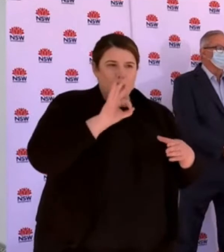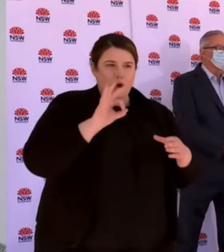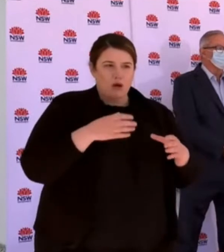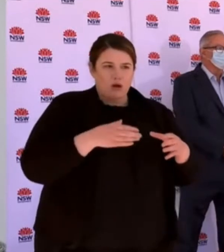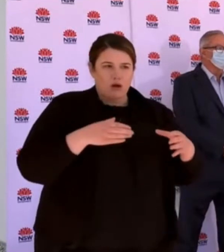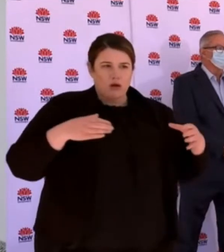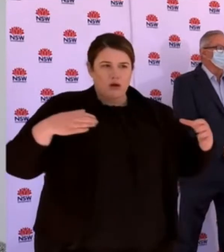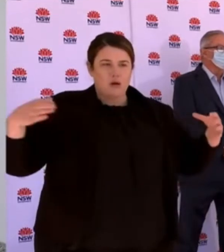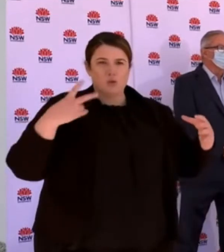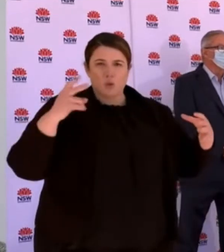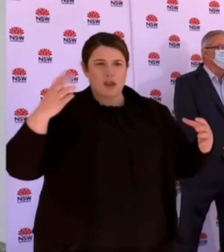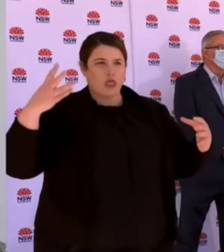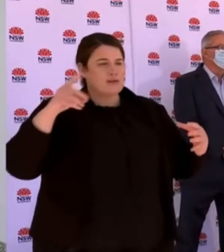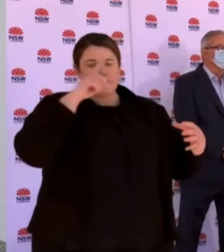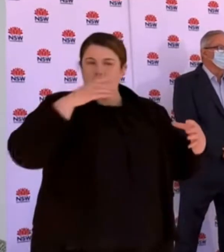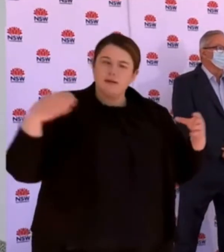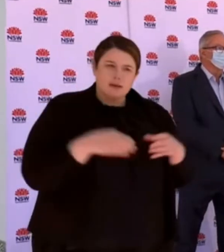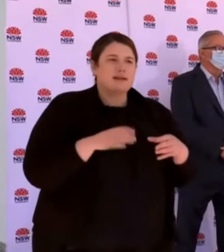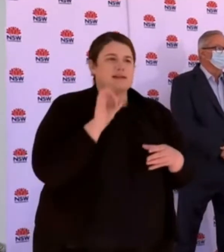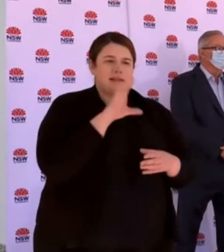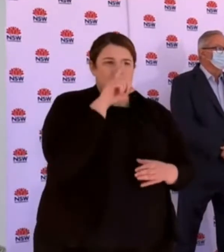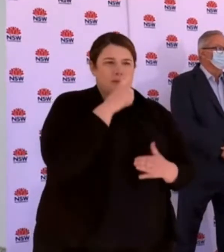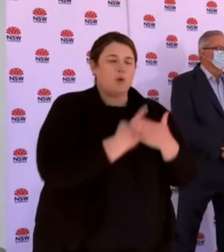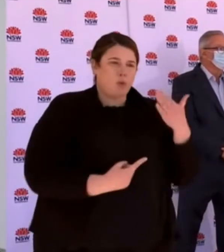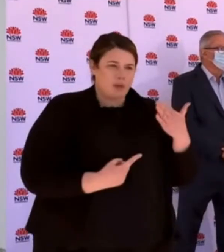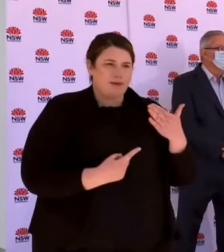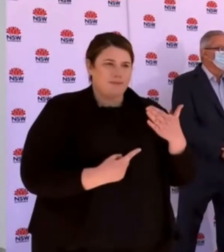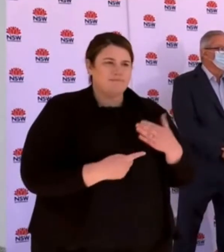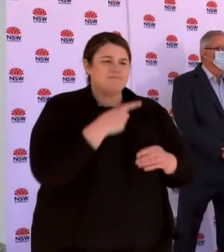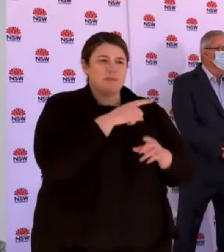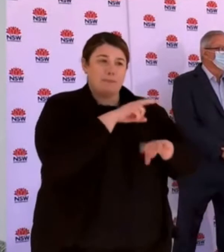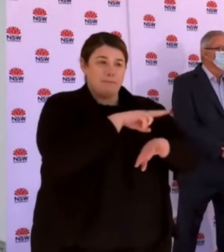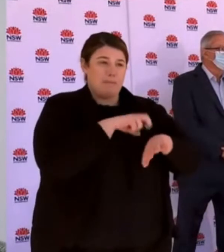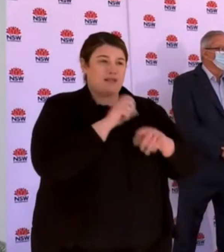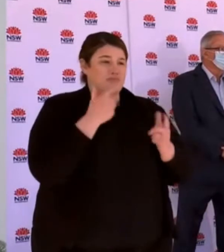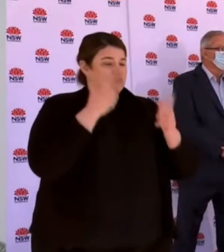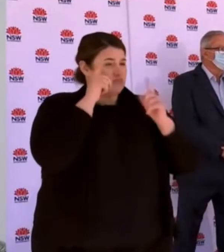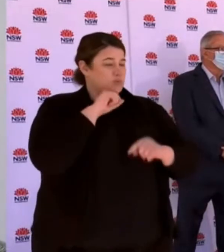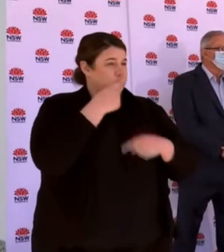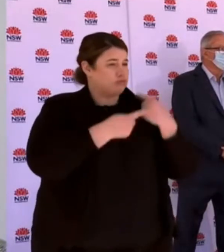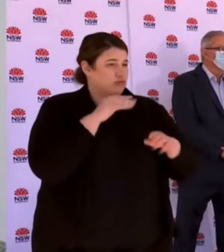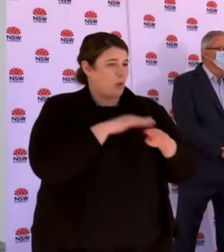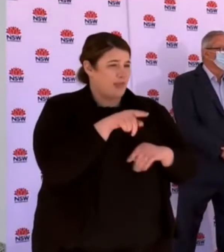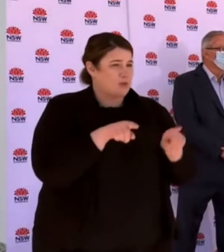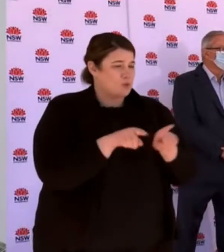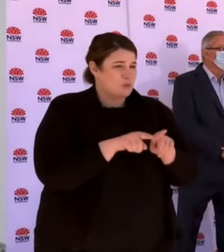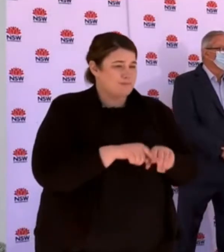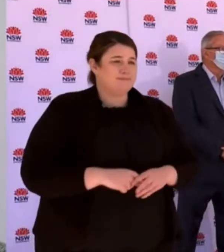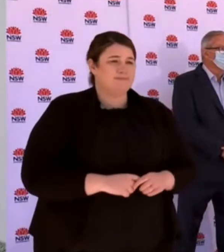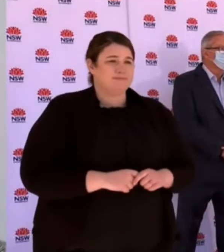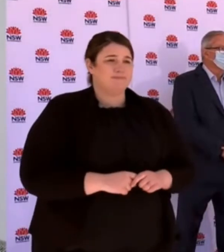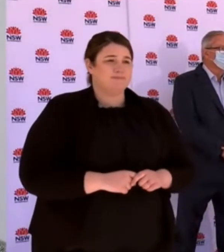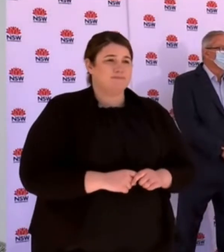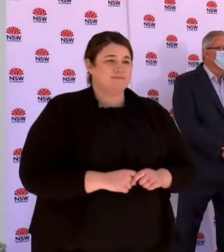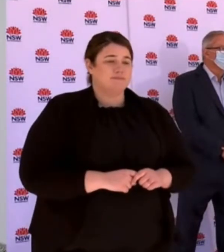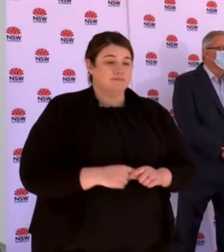become 20. And Deputy Commissioner Worboy will certainly have more to say about that in his report. But overnight,